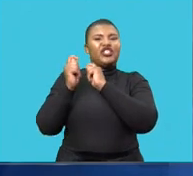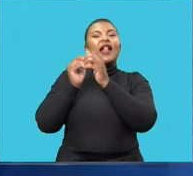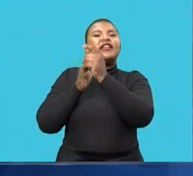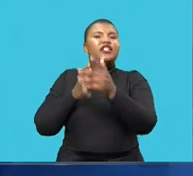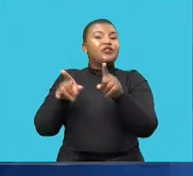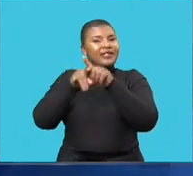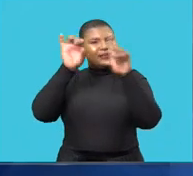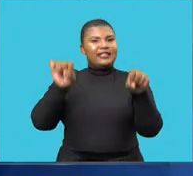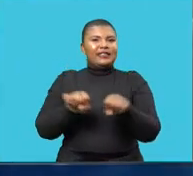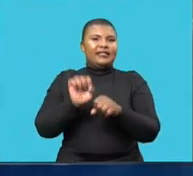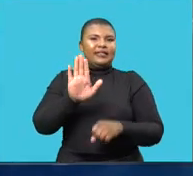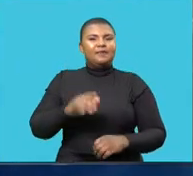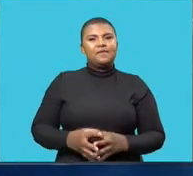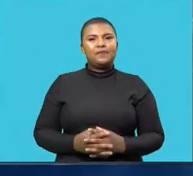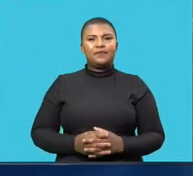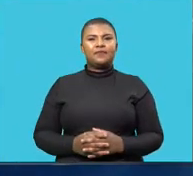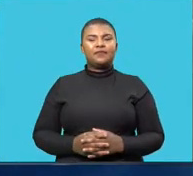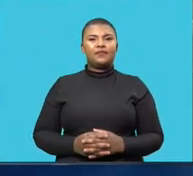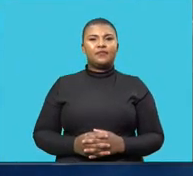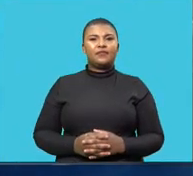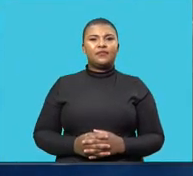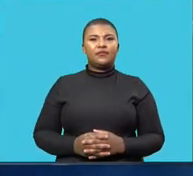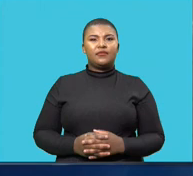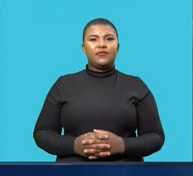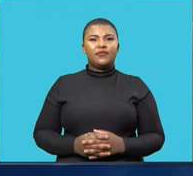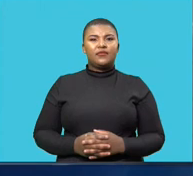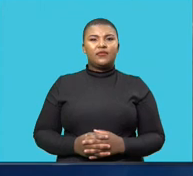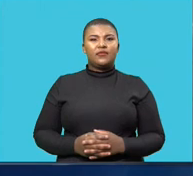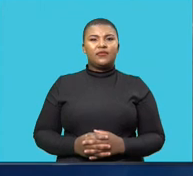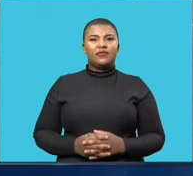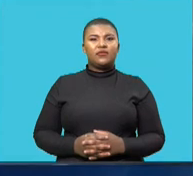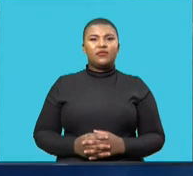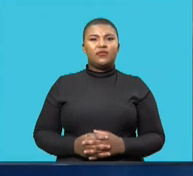and its system. For Soweto TV News, I am Zwelibanzi Mazibuko.